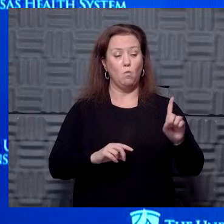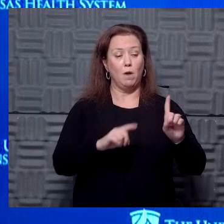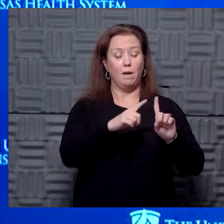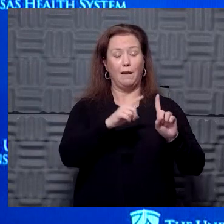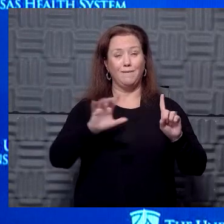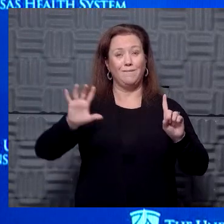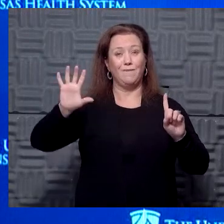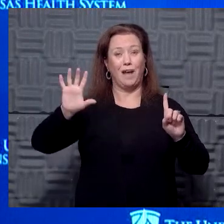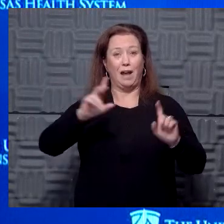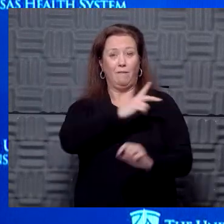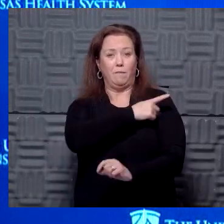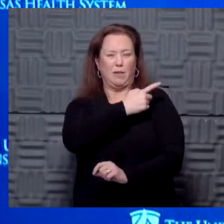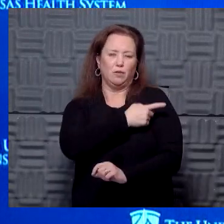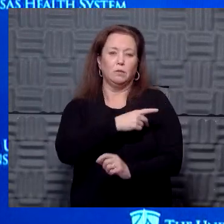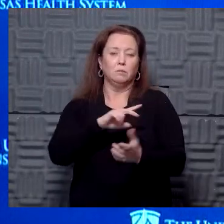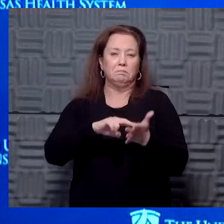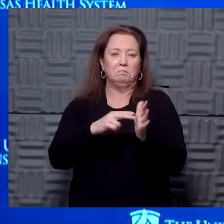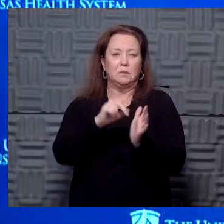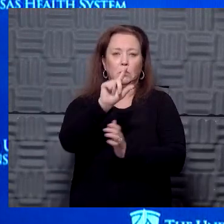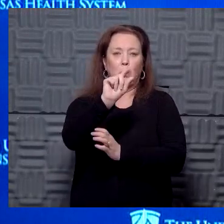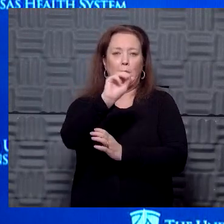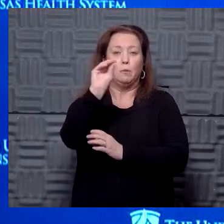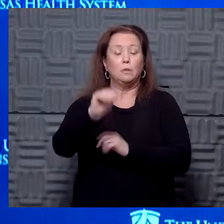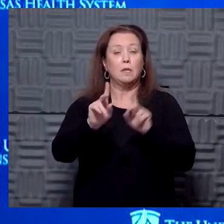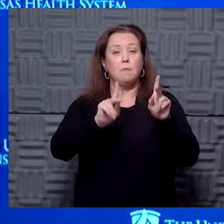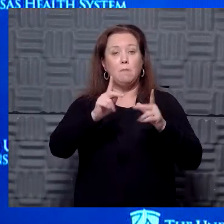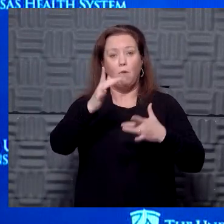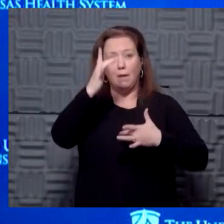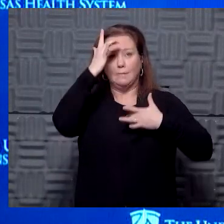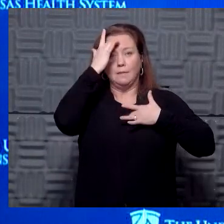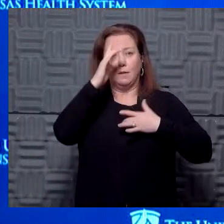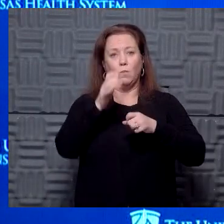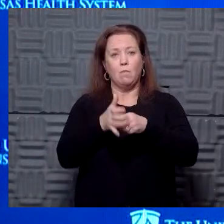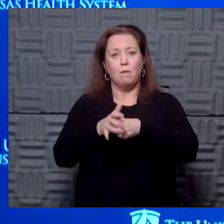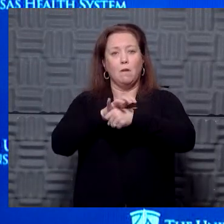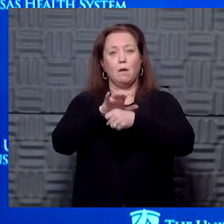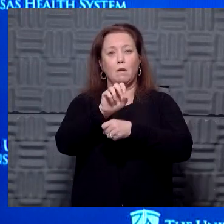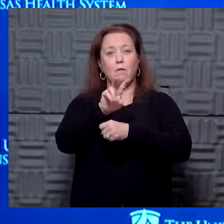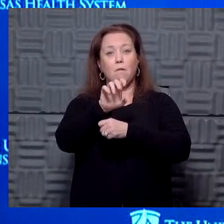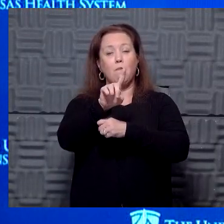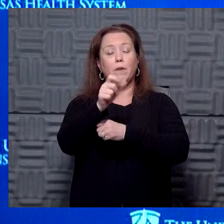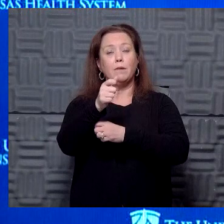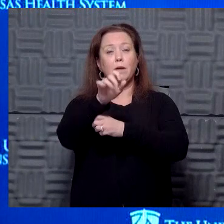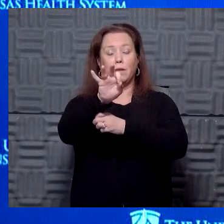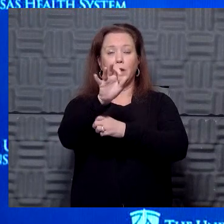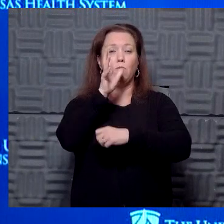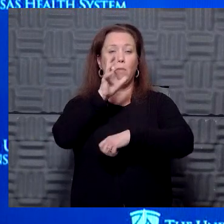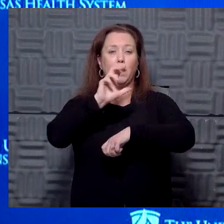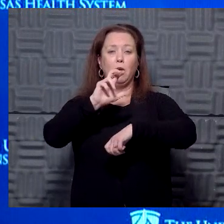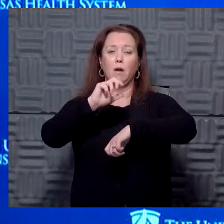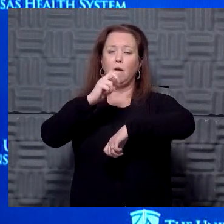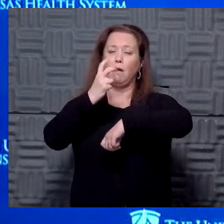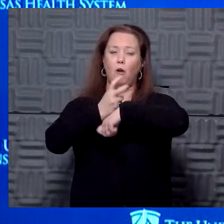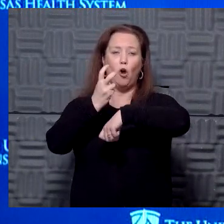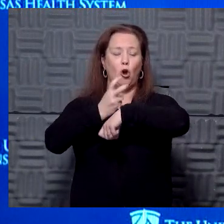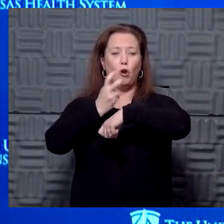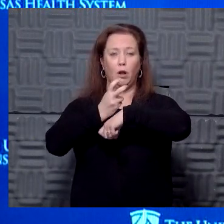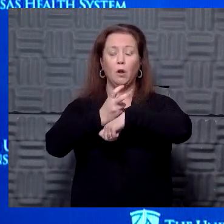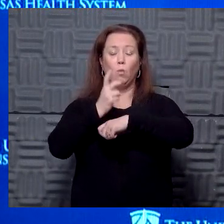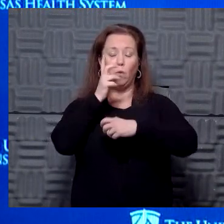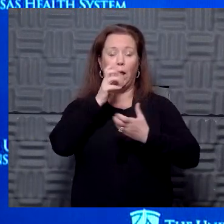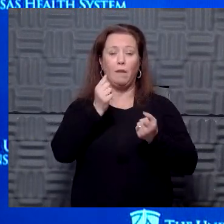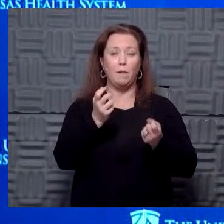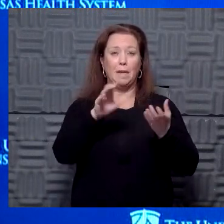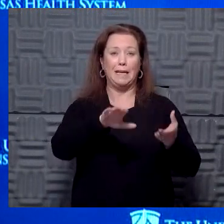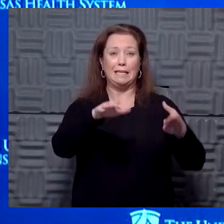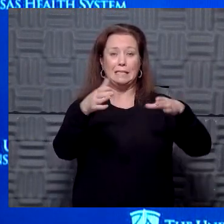20% of the people get COVID-19, it's going to be hard. We're going to have way too many deaths, but